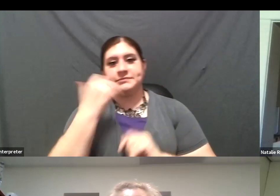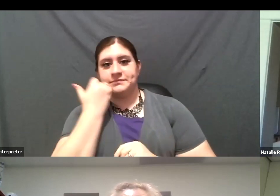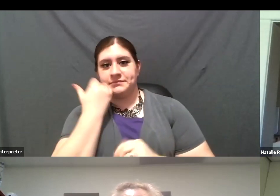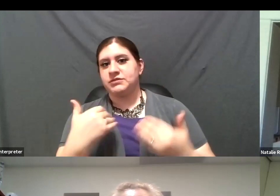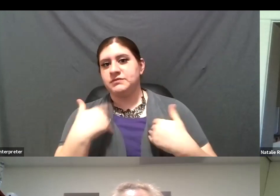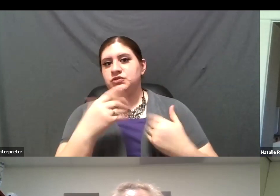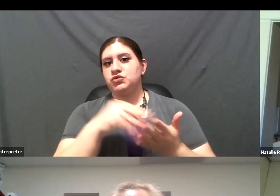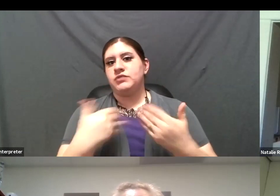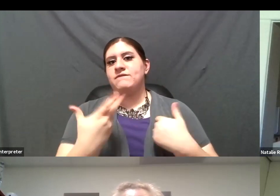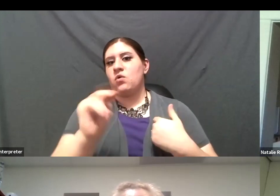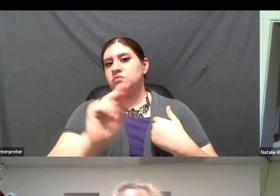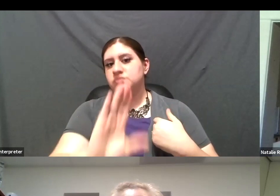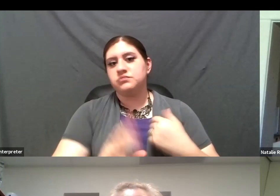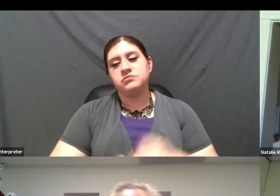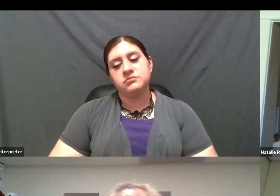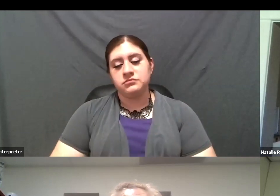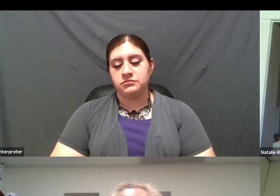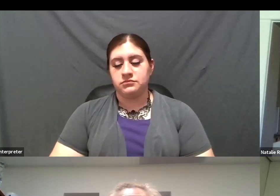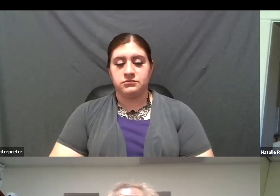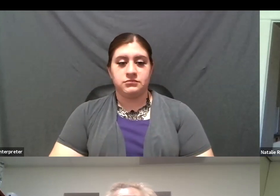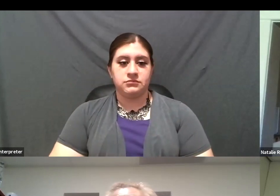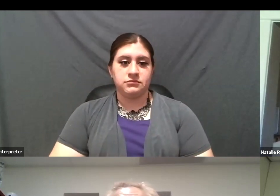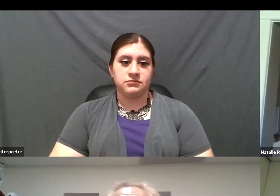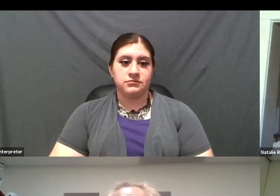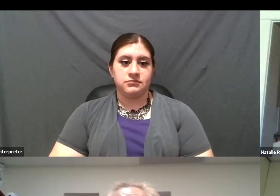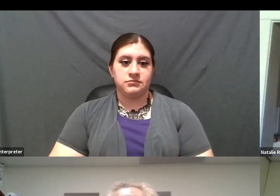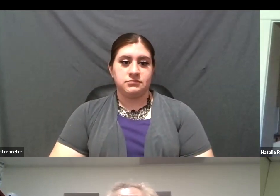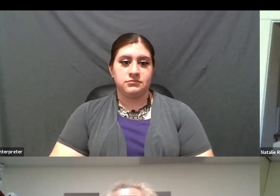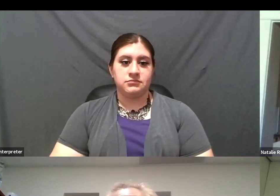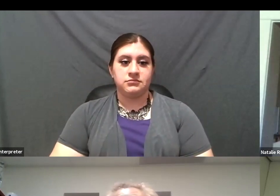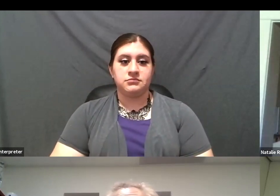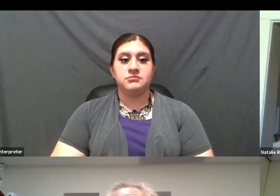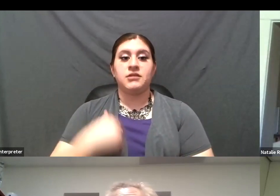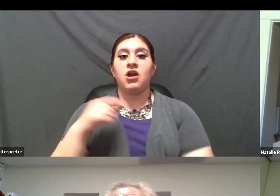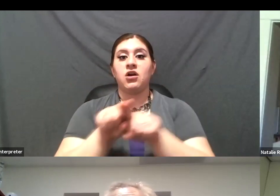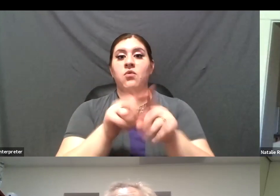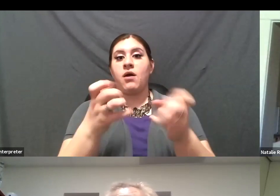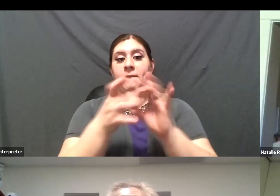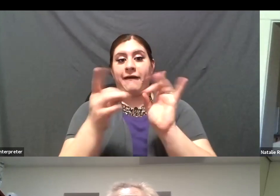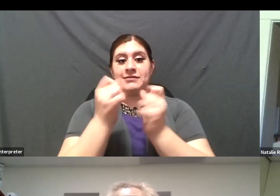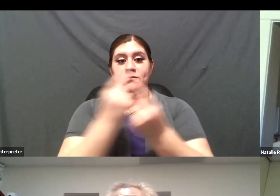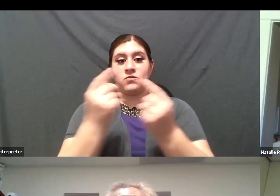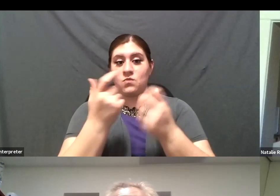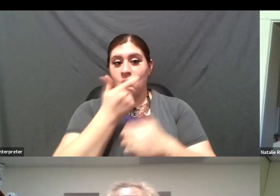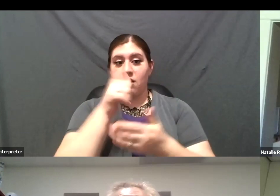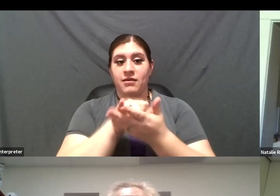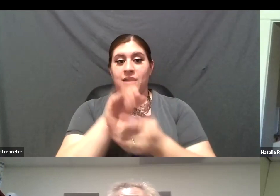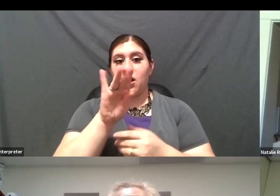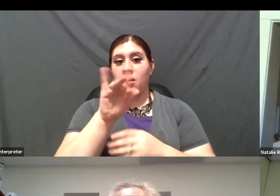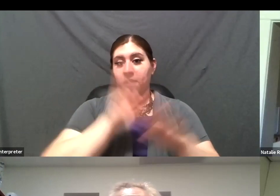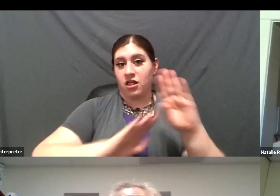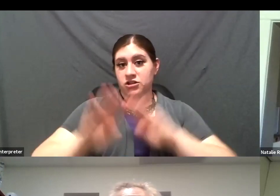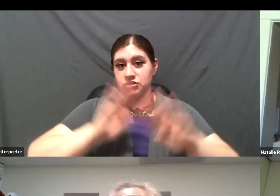own student association as well. Yes. Hey, I also wanted to mention to everyone watching, on the